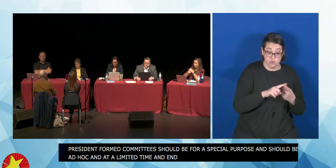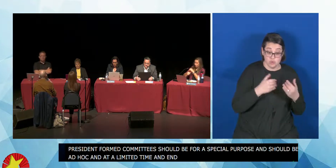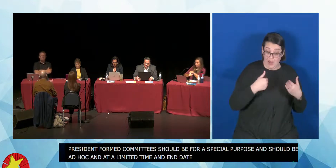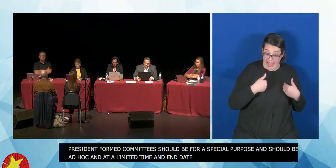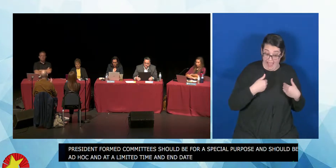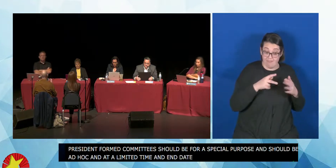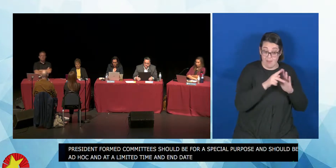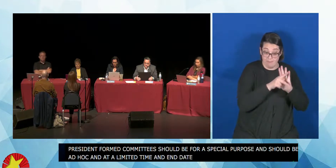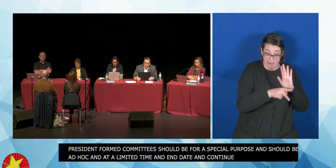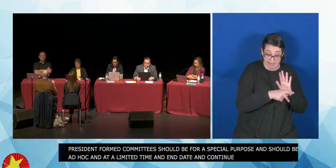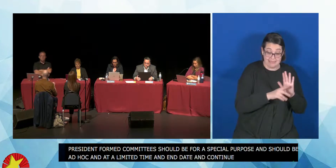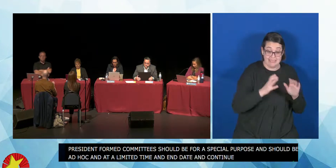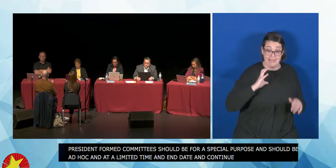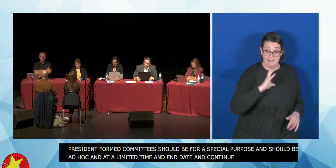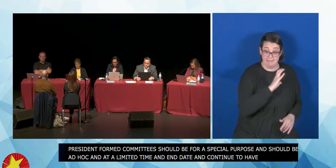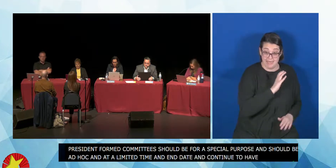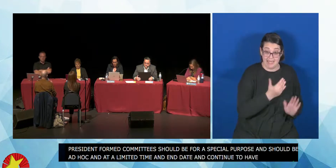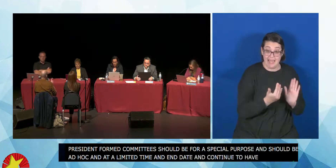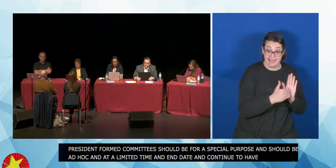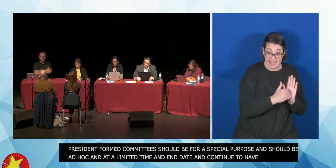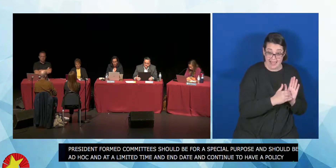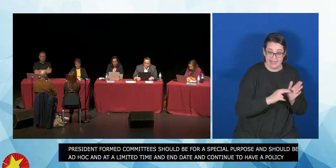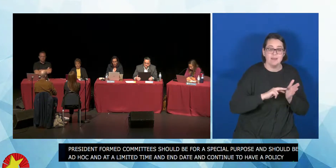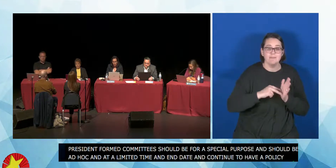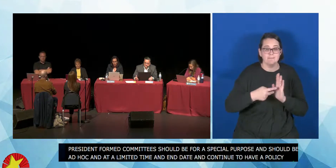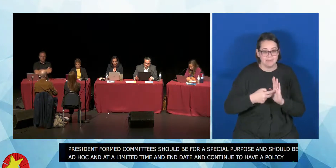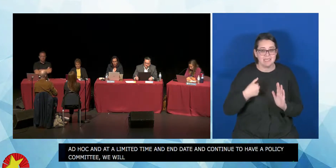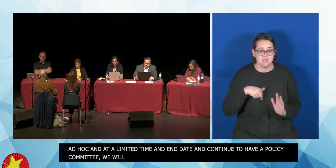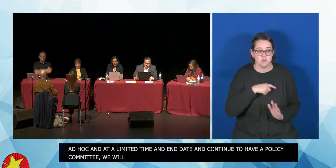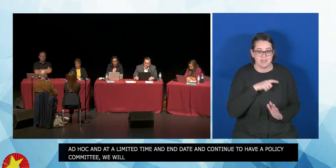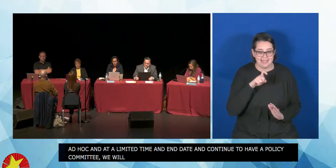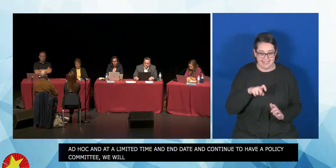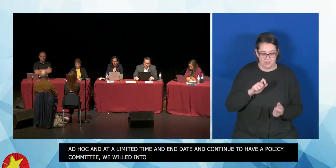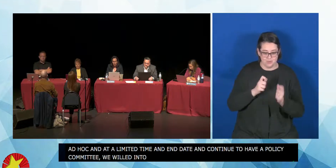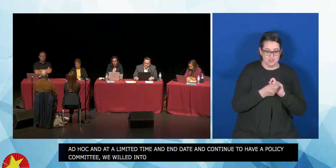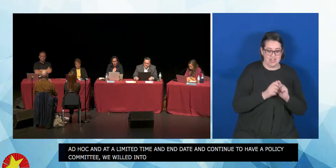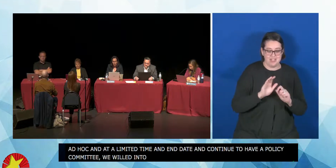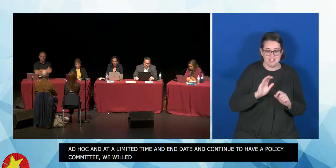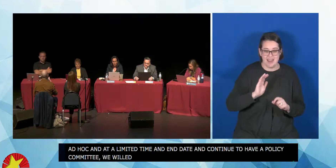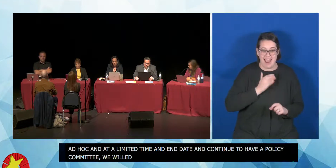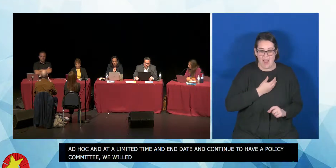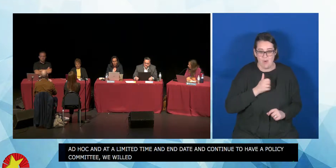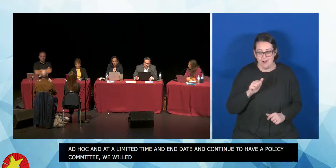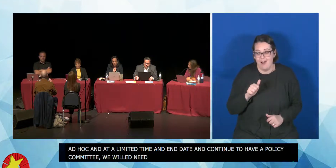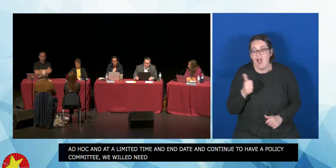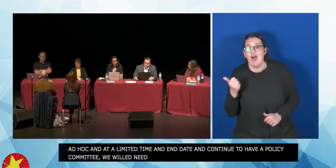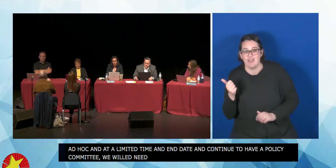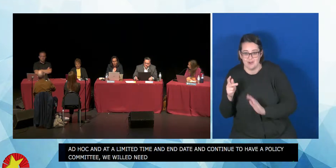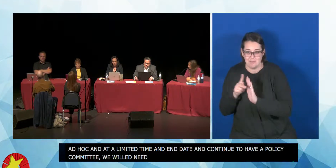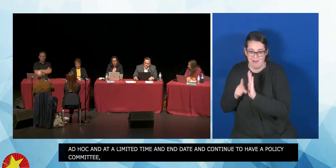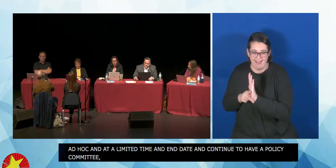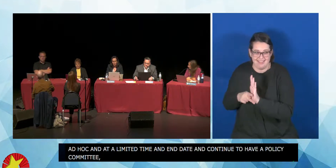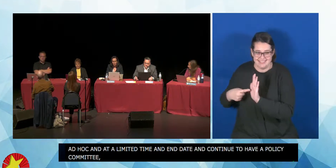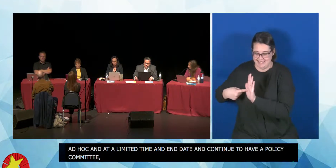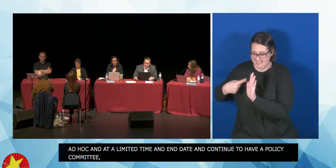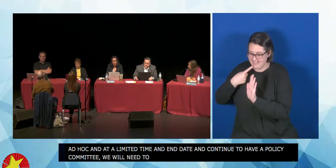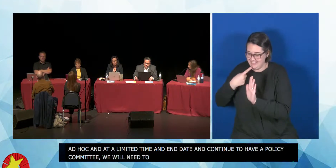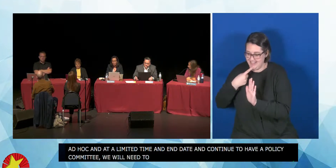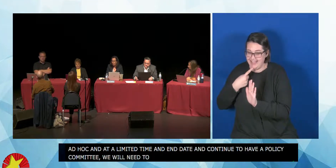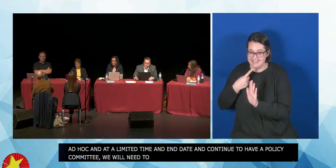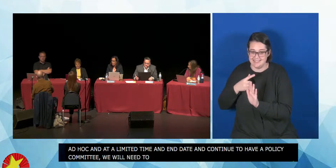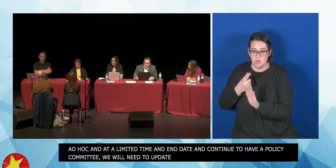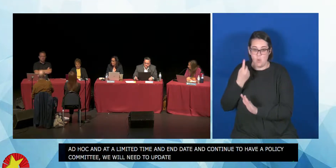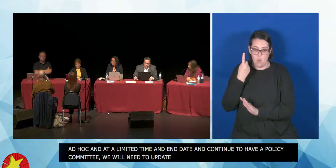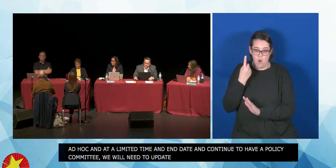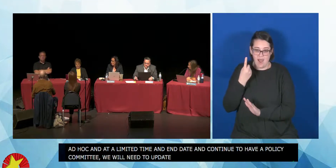committee, we'll need to update our other policy that says there's a standing committee of finance